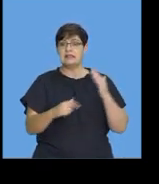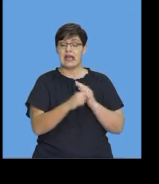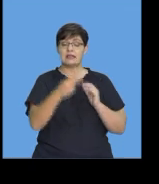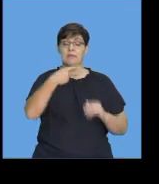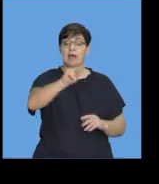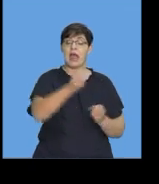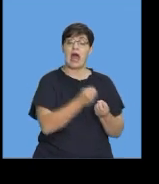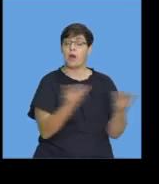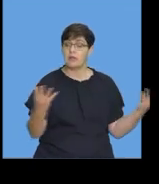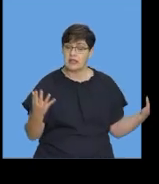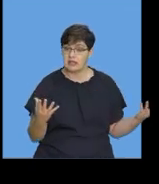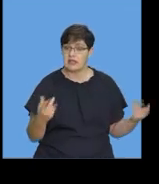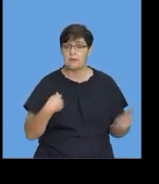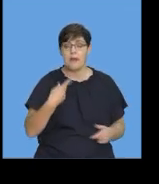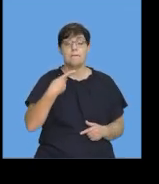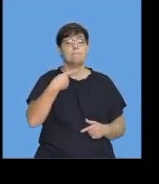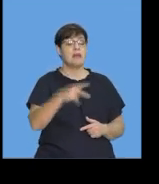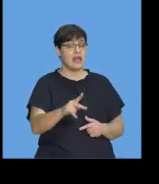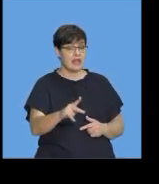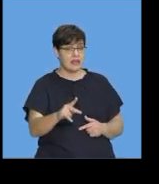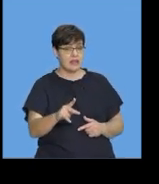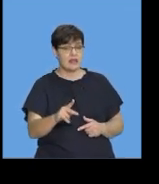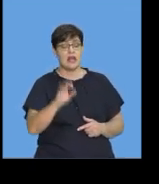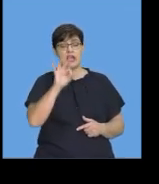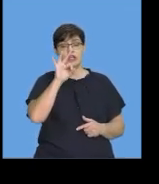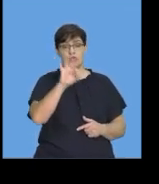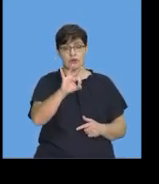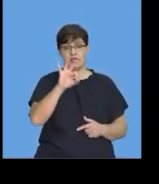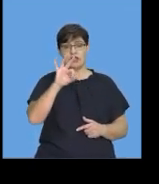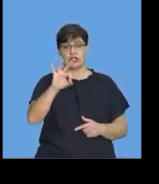have I paid? I've paid a value of